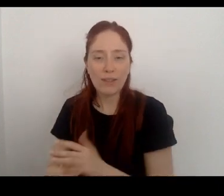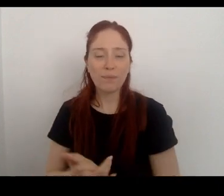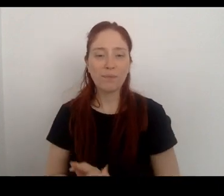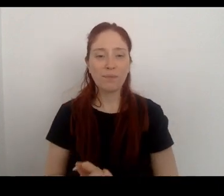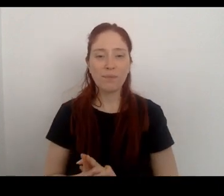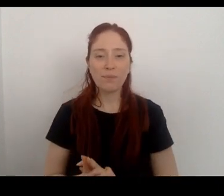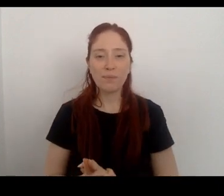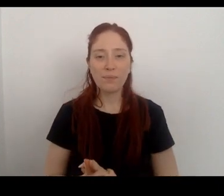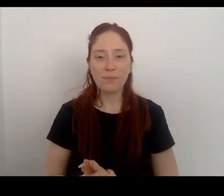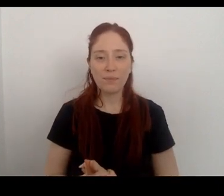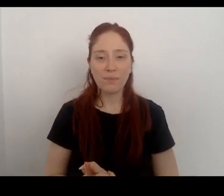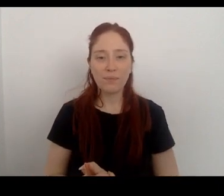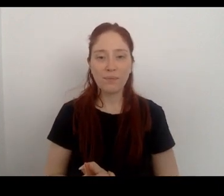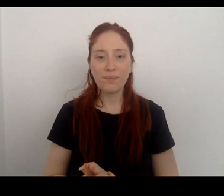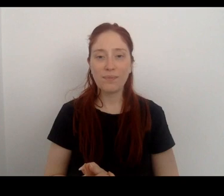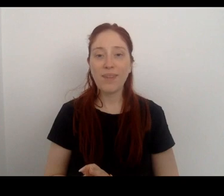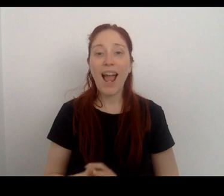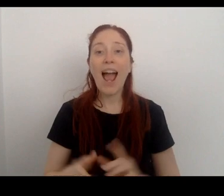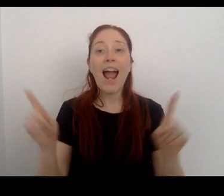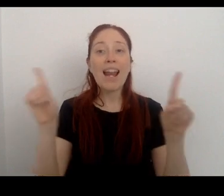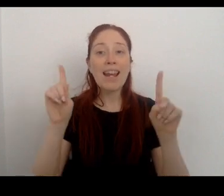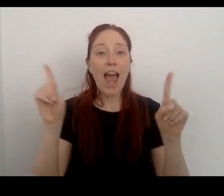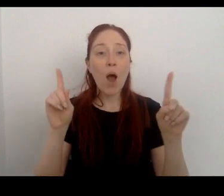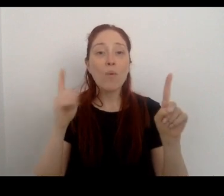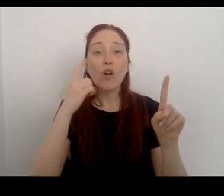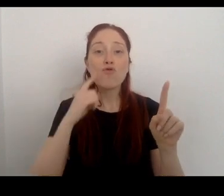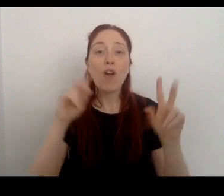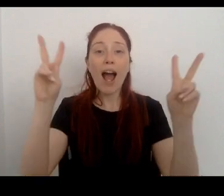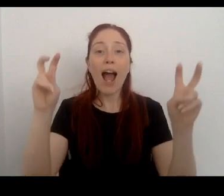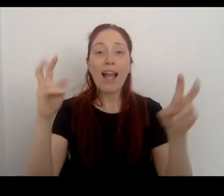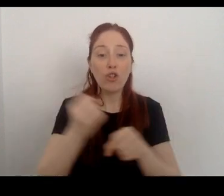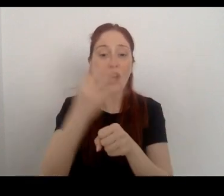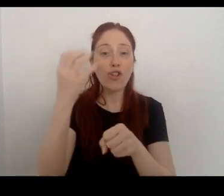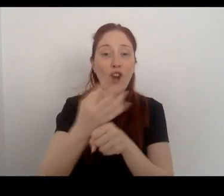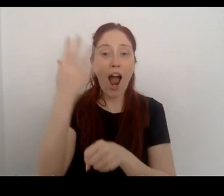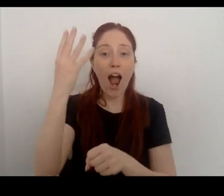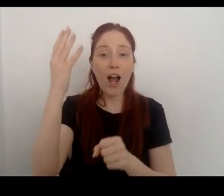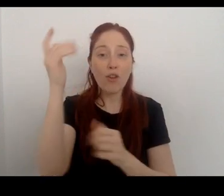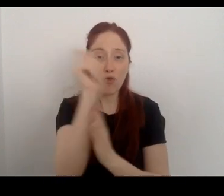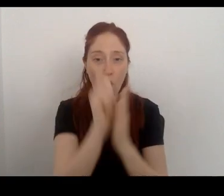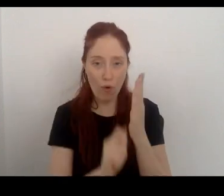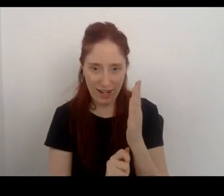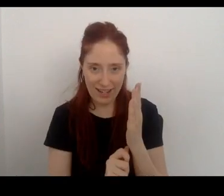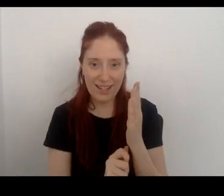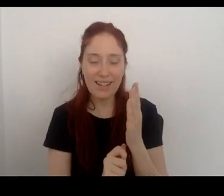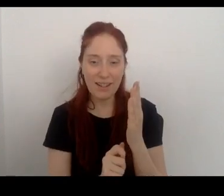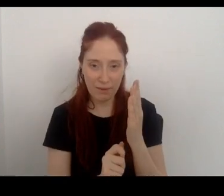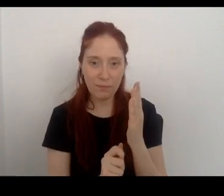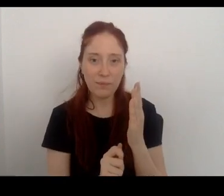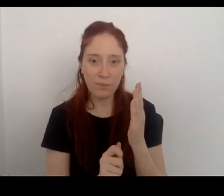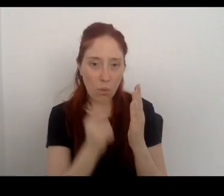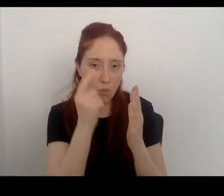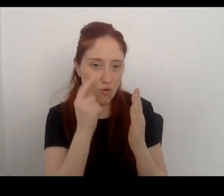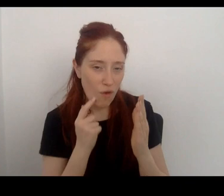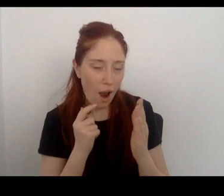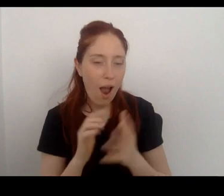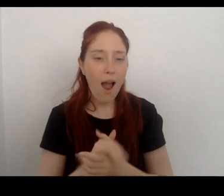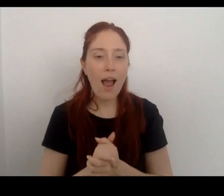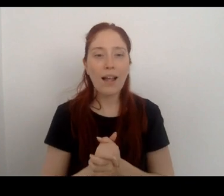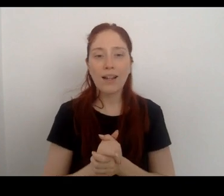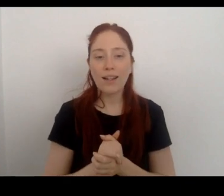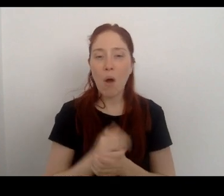a series of gesture drawings, which are, by way of contrast, as I say, playful